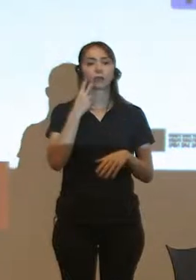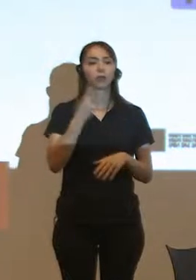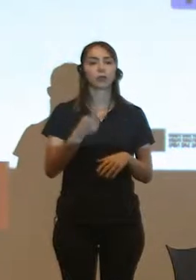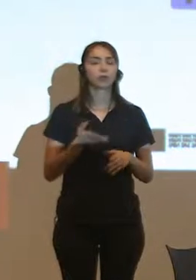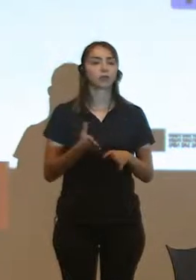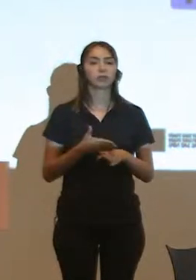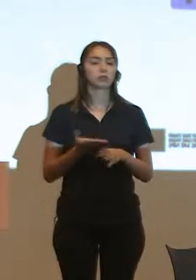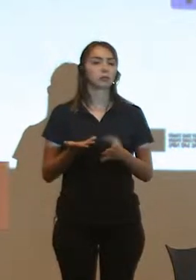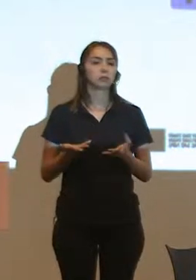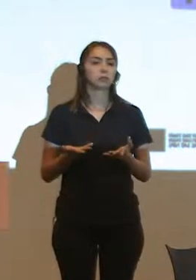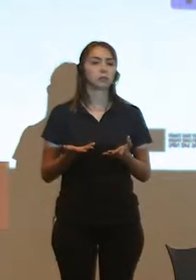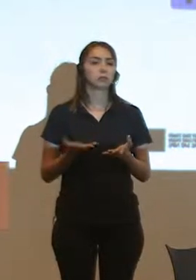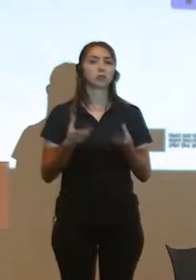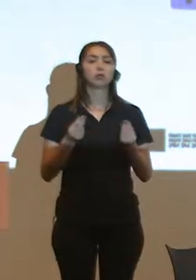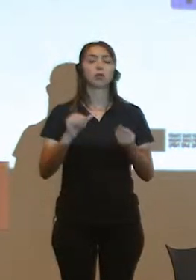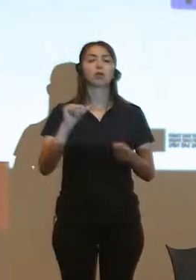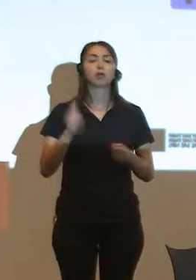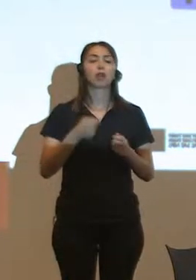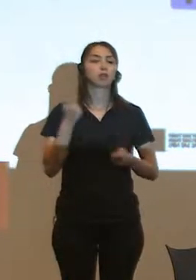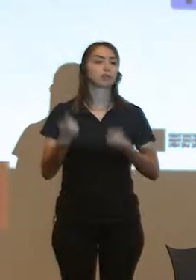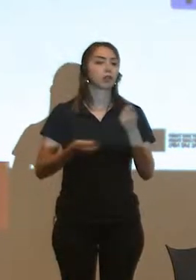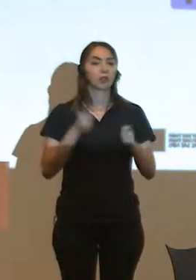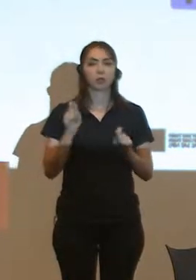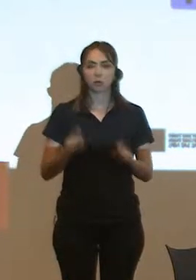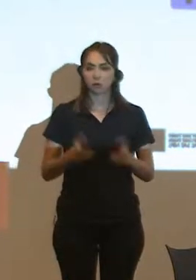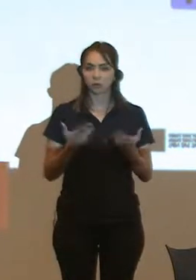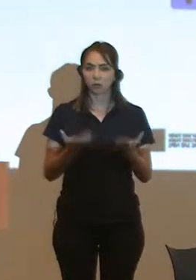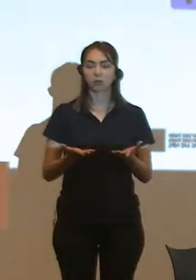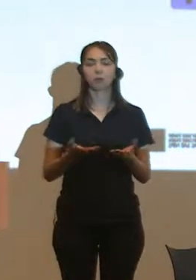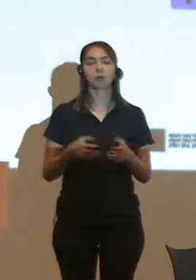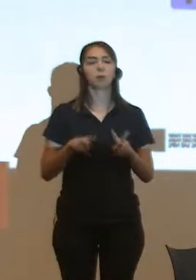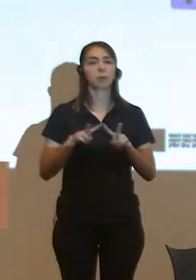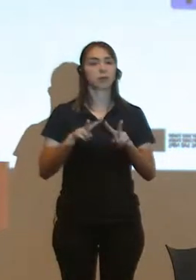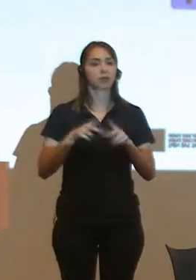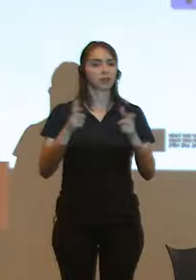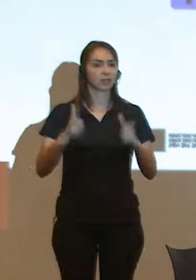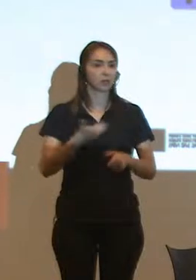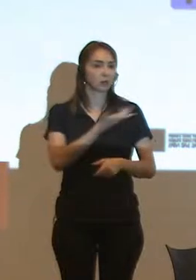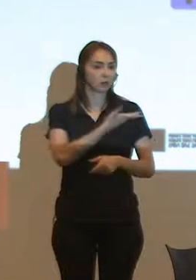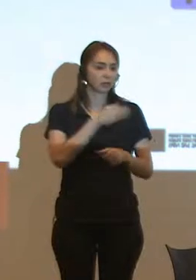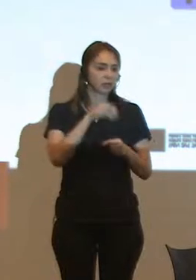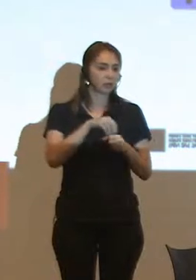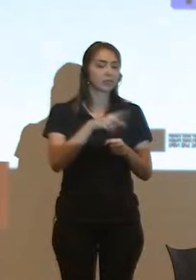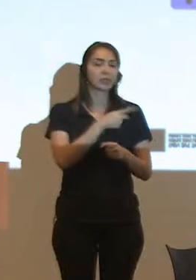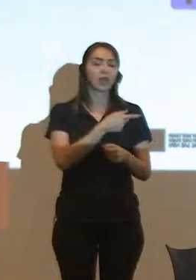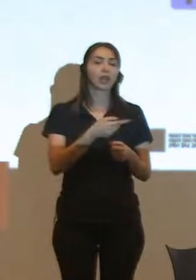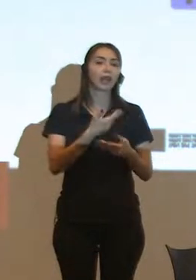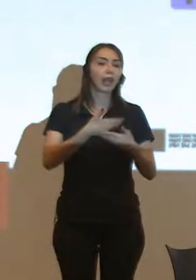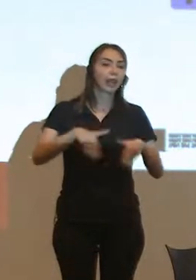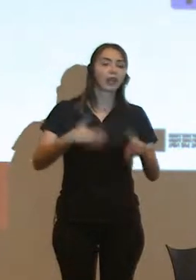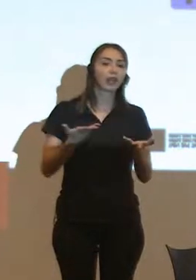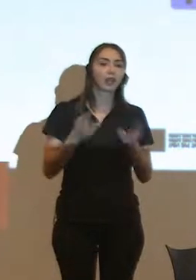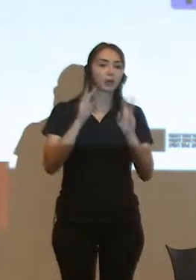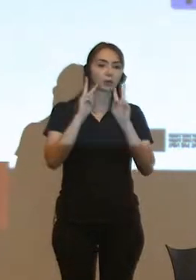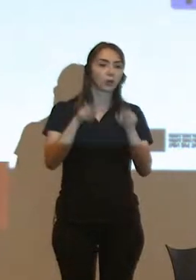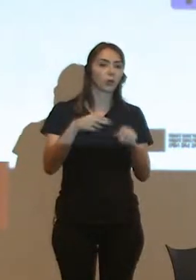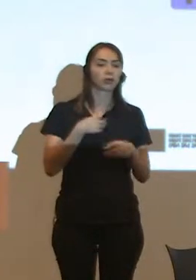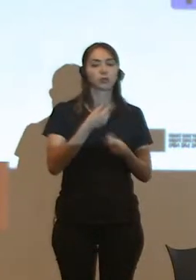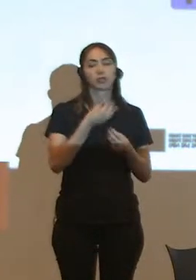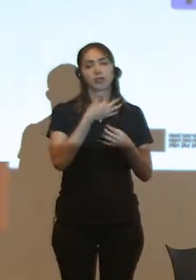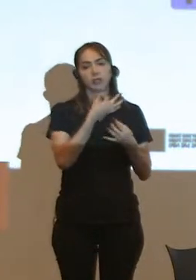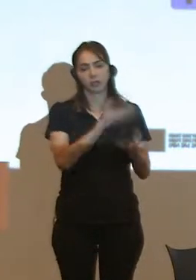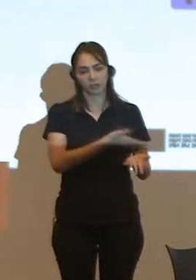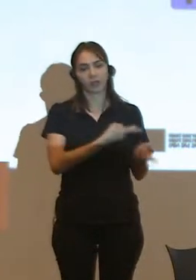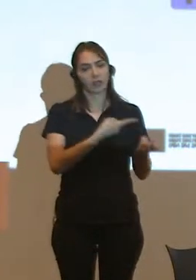work in hungary well thank you also for inviting me thank you for the